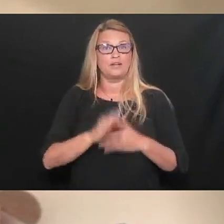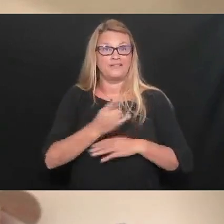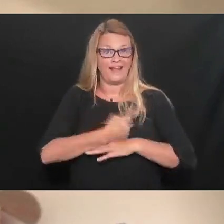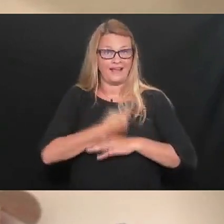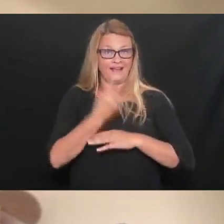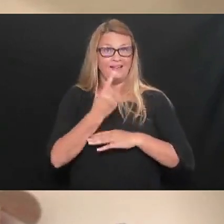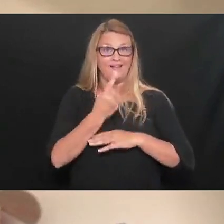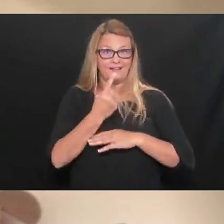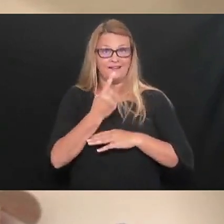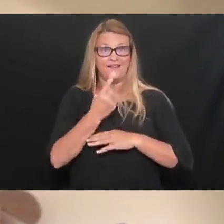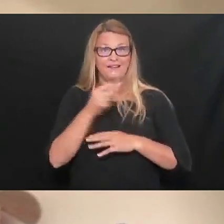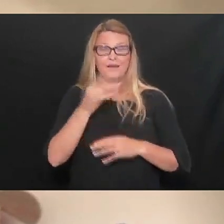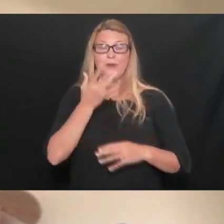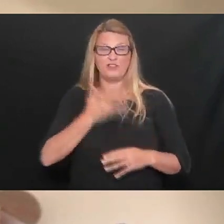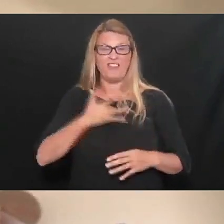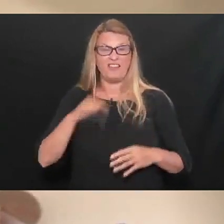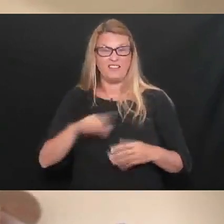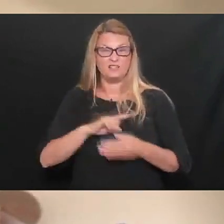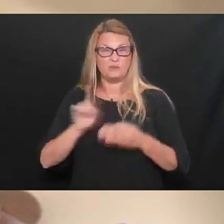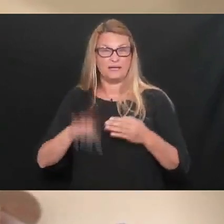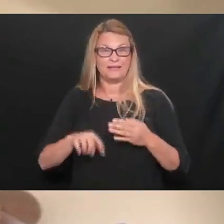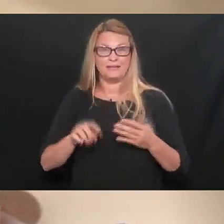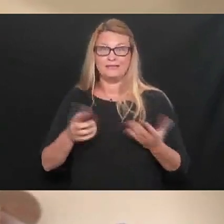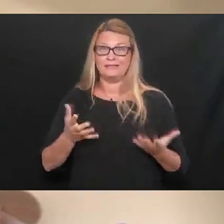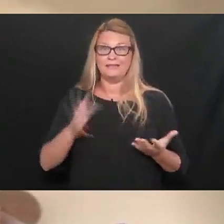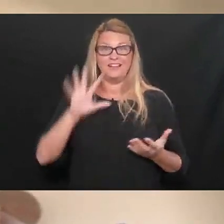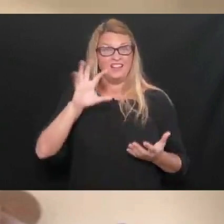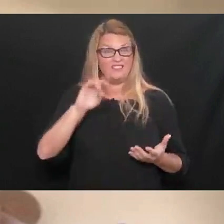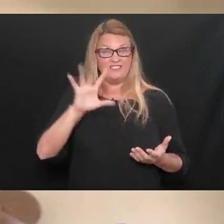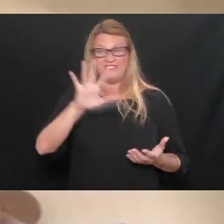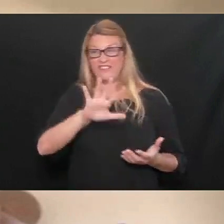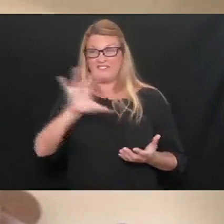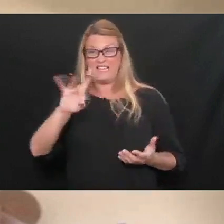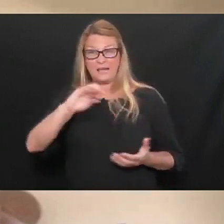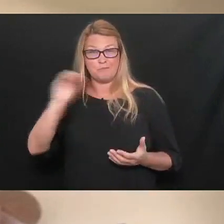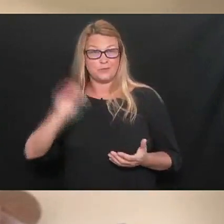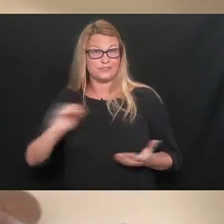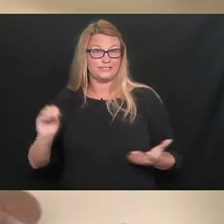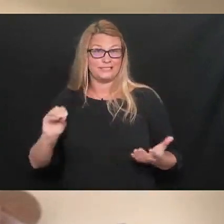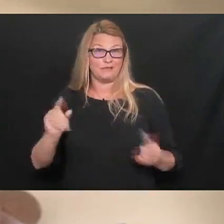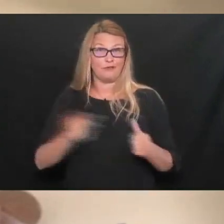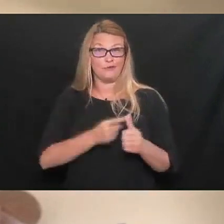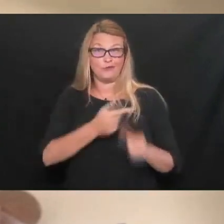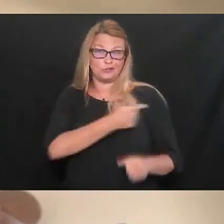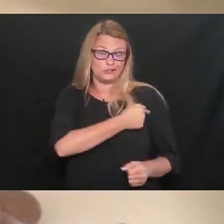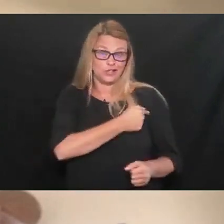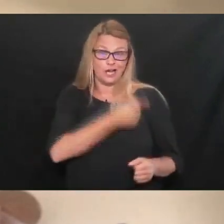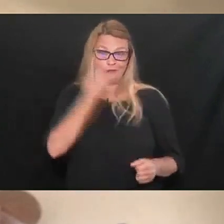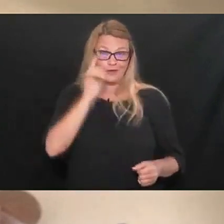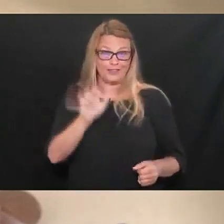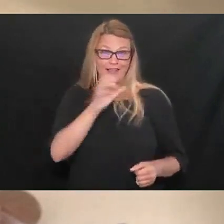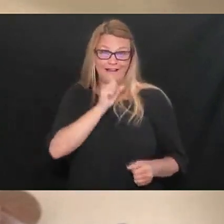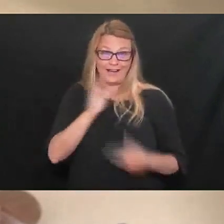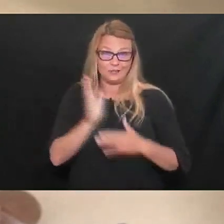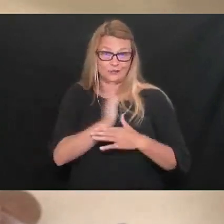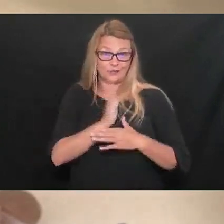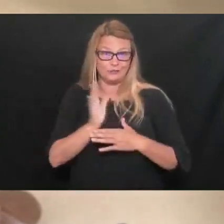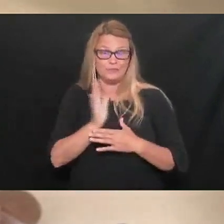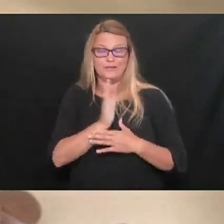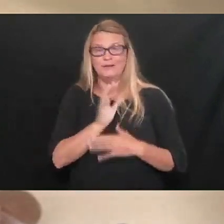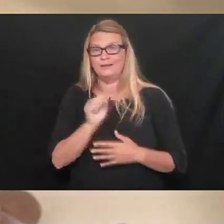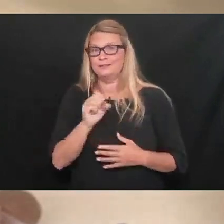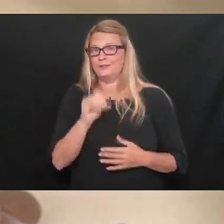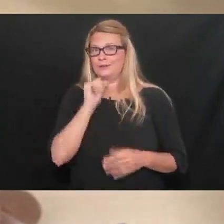to 39 age range, we're still at only 58% at first doses. This is not just about